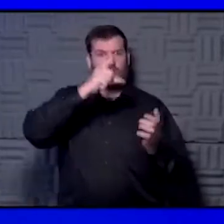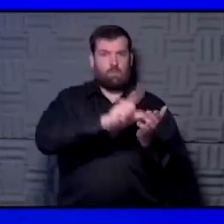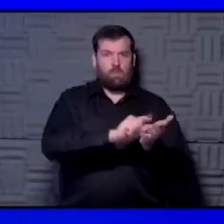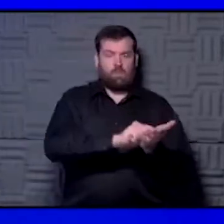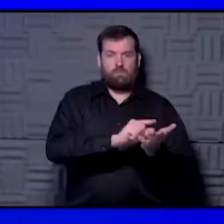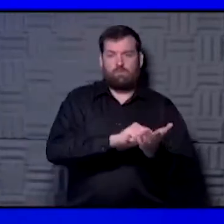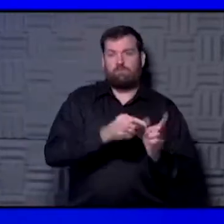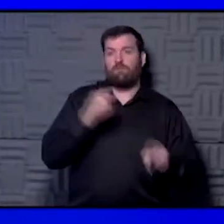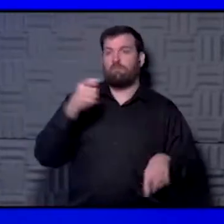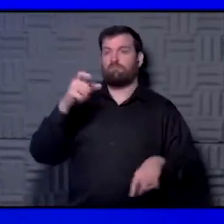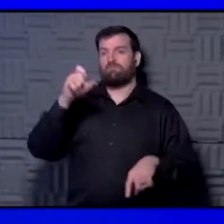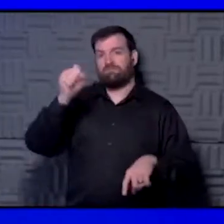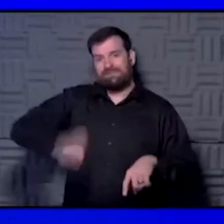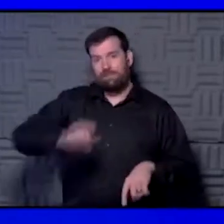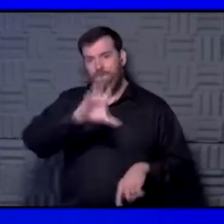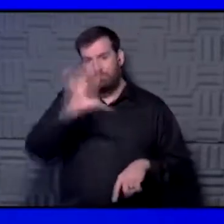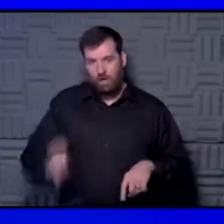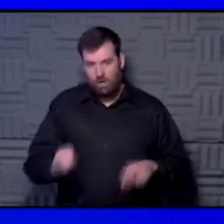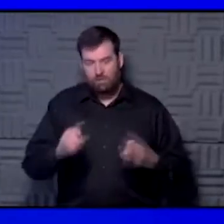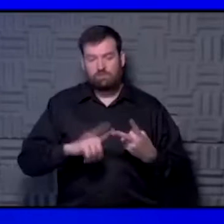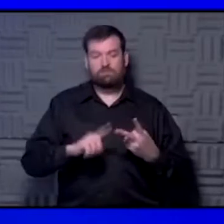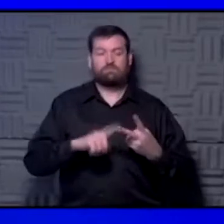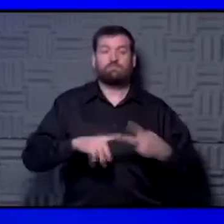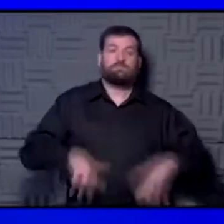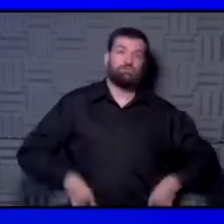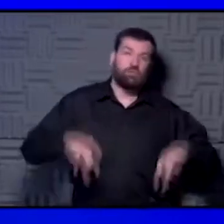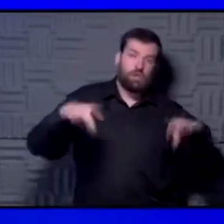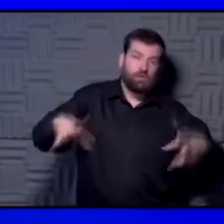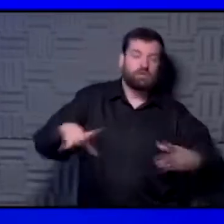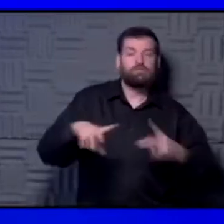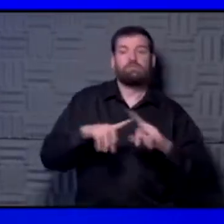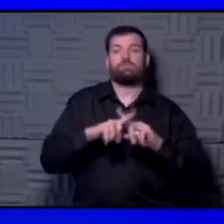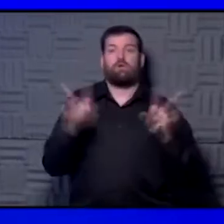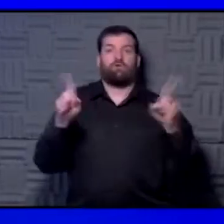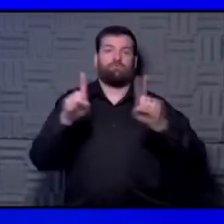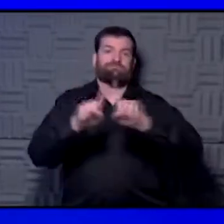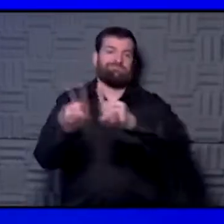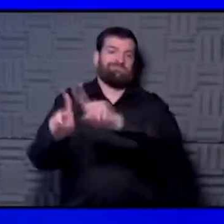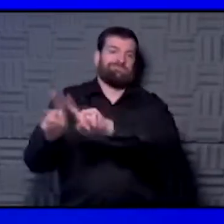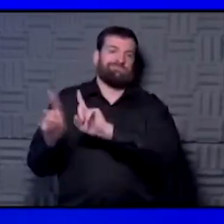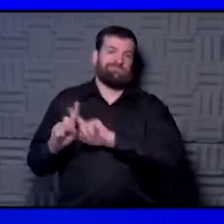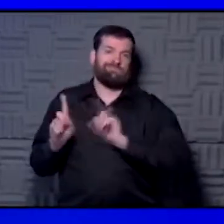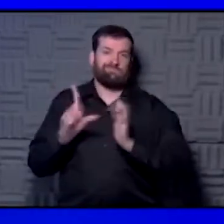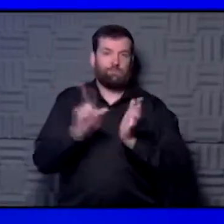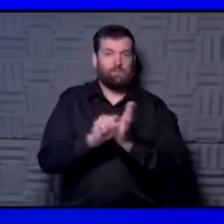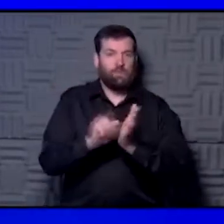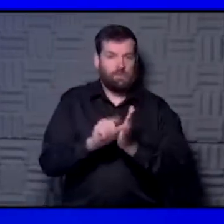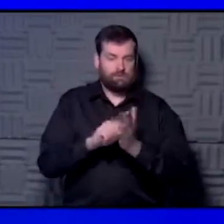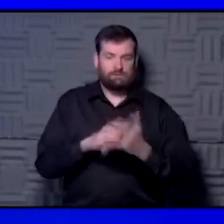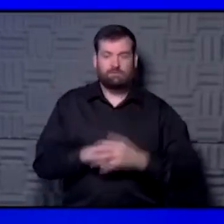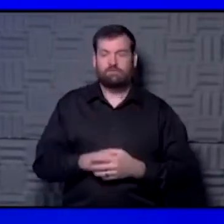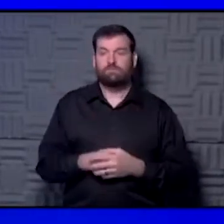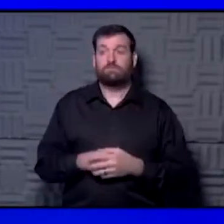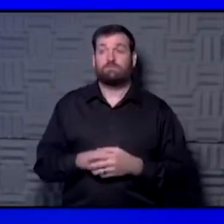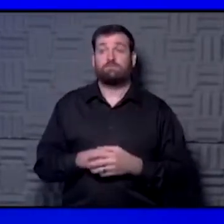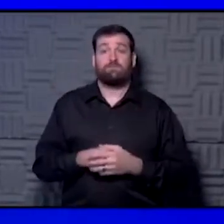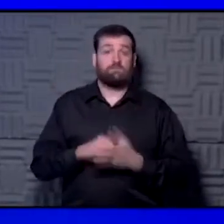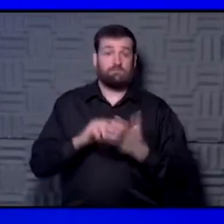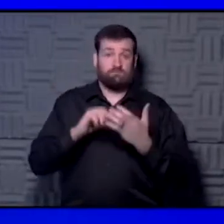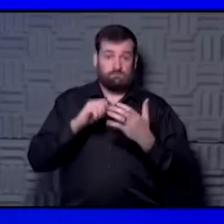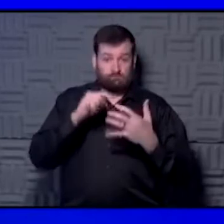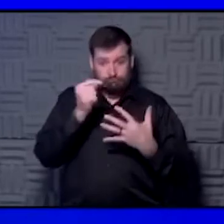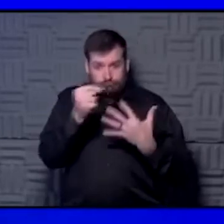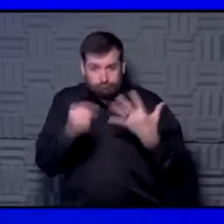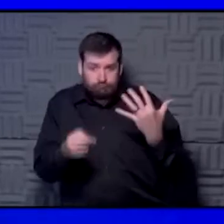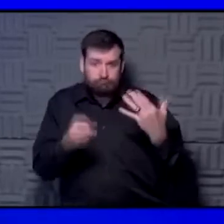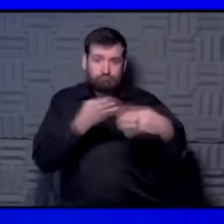South Africa, from Australia, from the other independent published reports, these steps to mitigate the